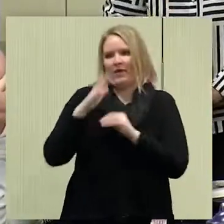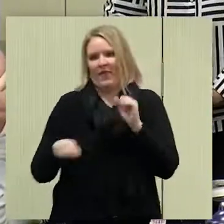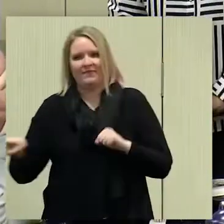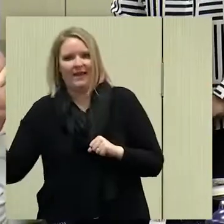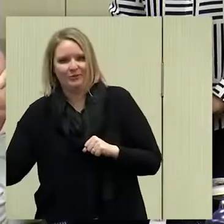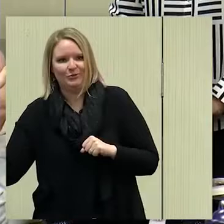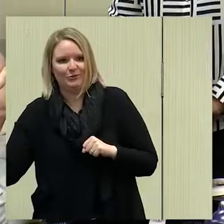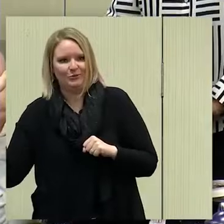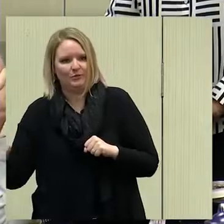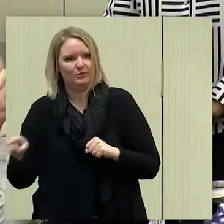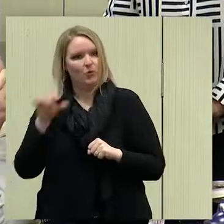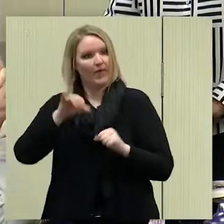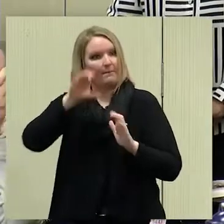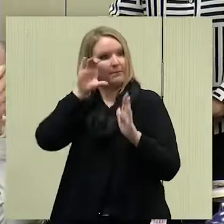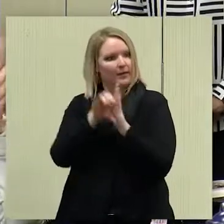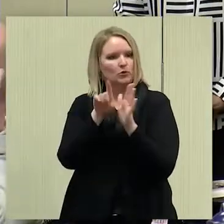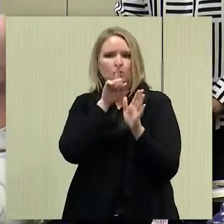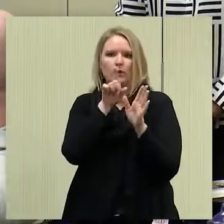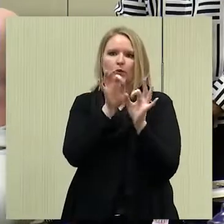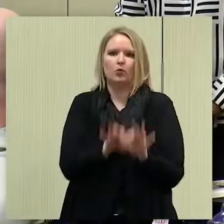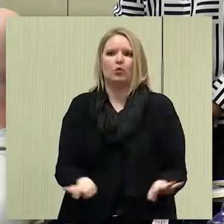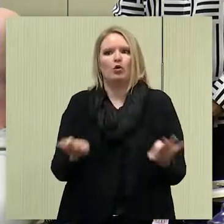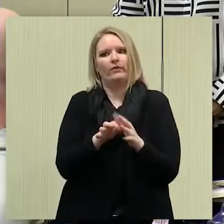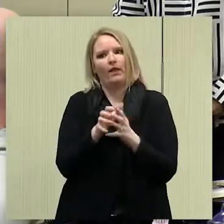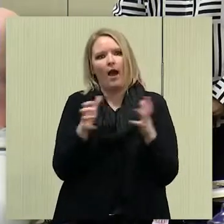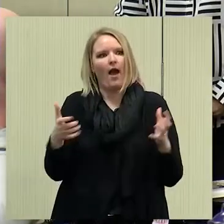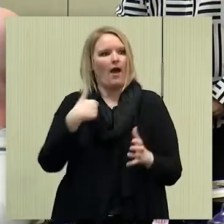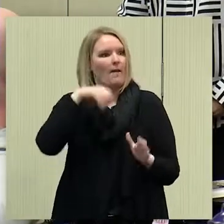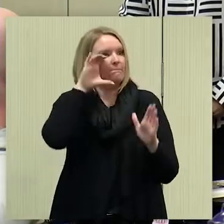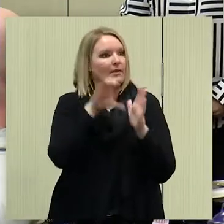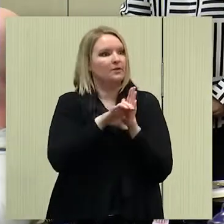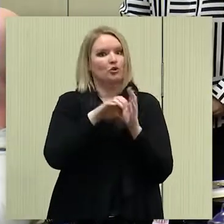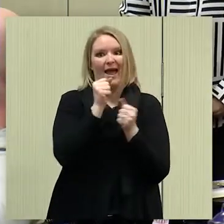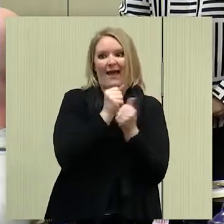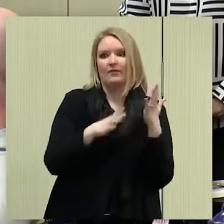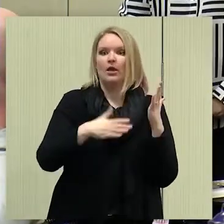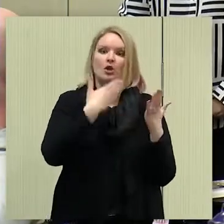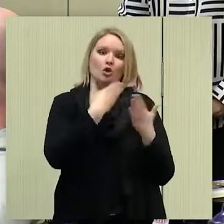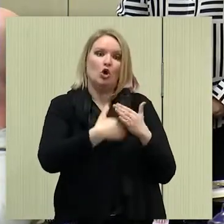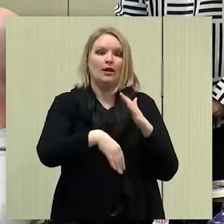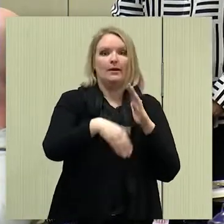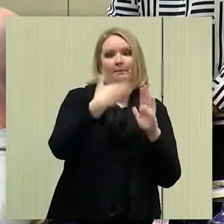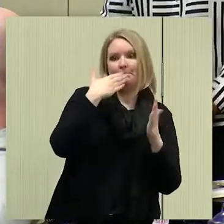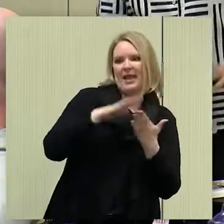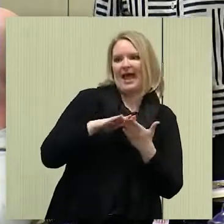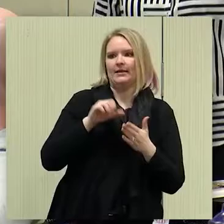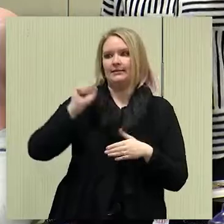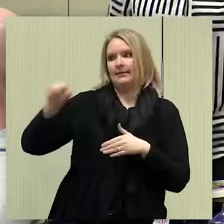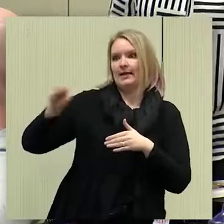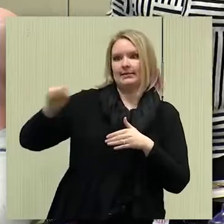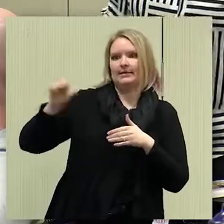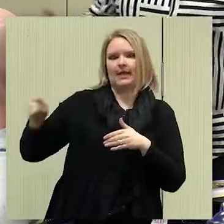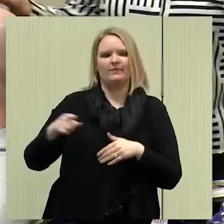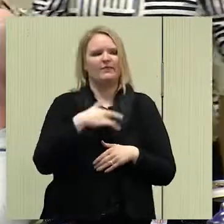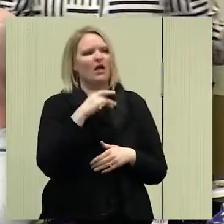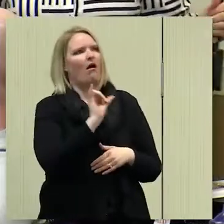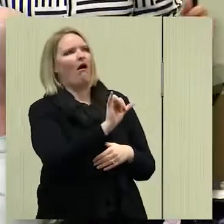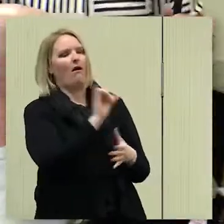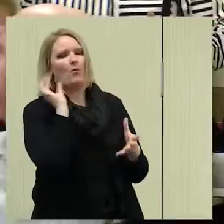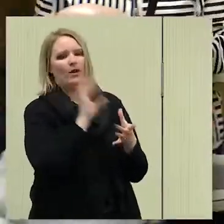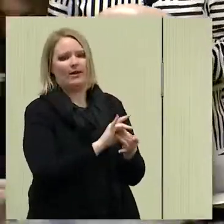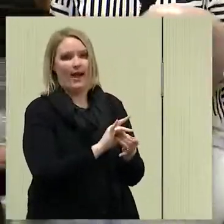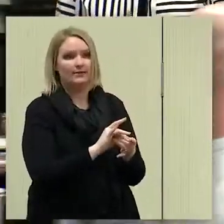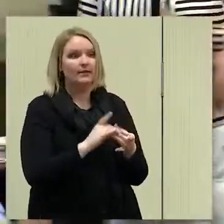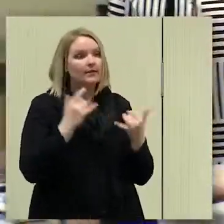whole picture is worth 1,000 words, sending the pictures of the good, the bad, so that they feel that connection. Yeah, great point. I mean,